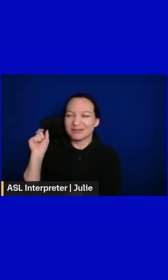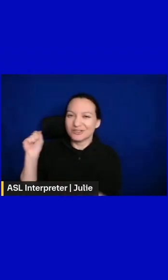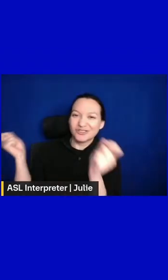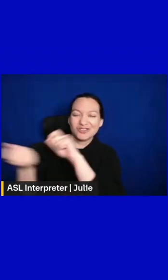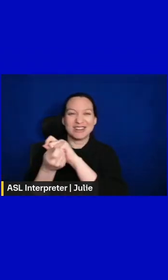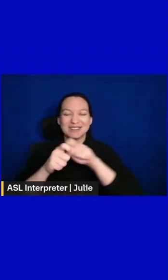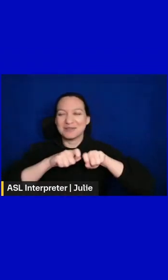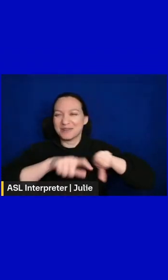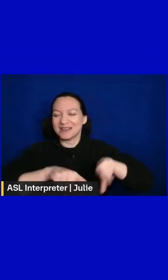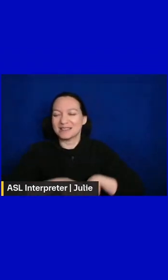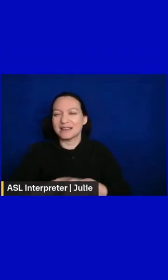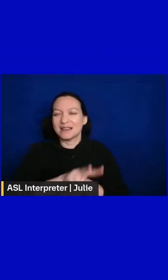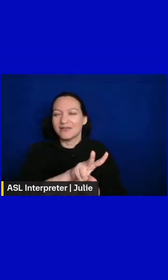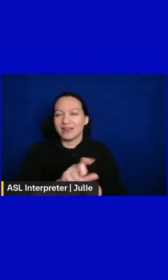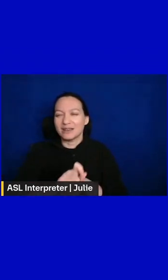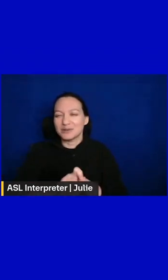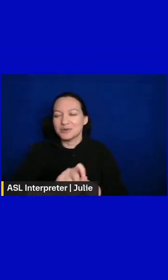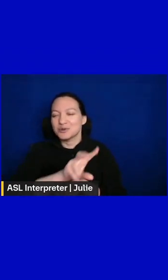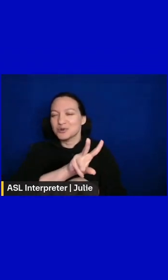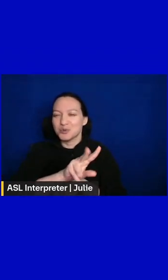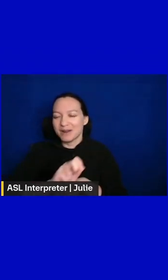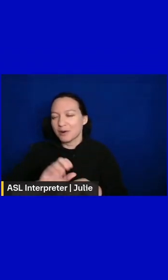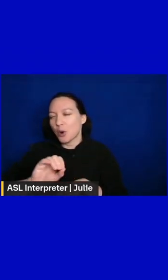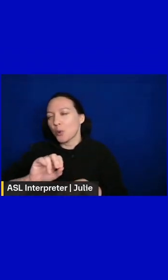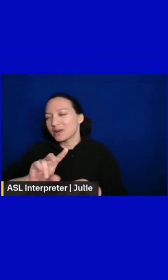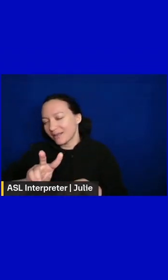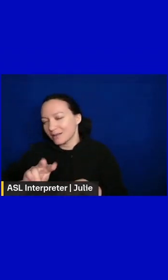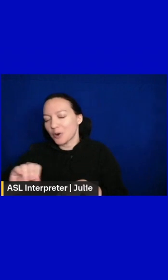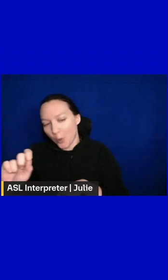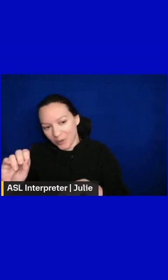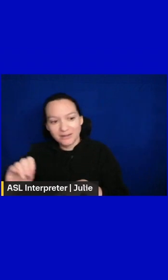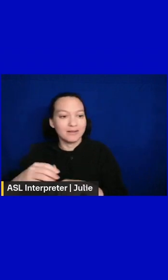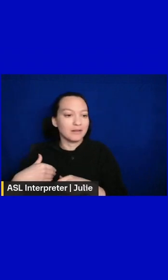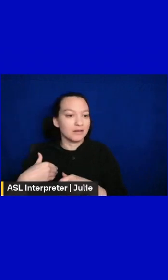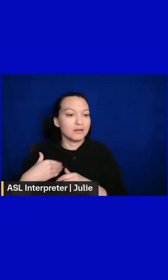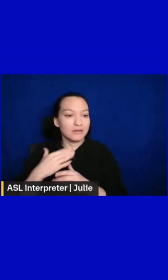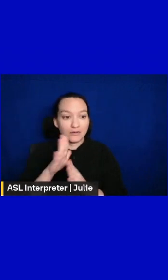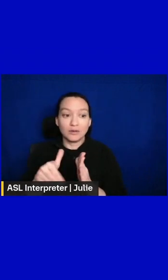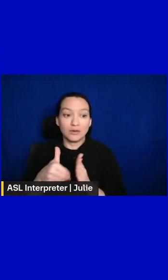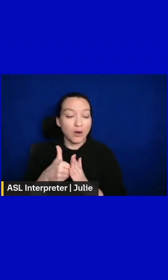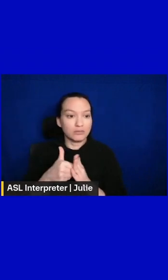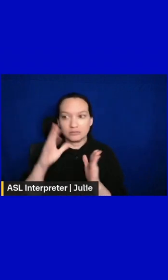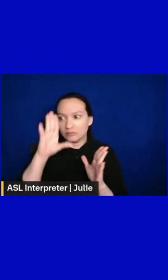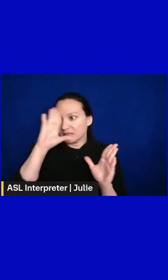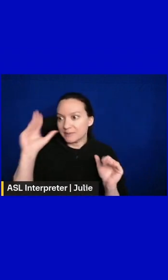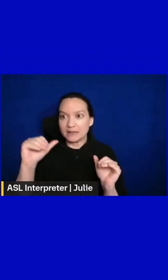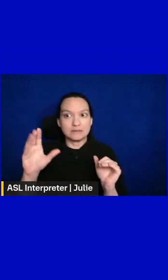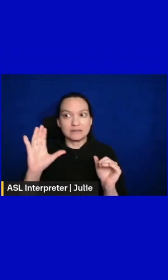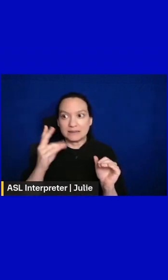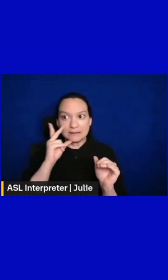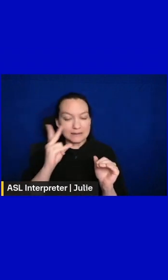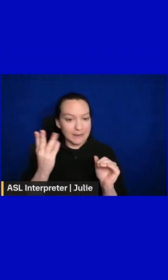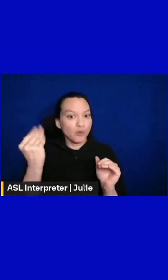release v2.0.0. This is a very common life cycle we're all expecting and have seen this before. But how do we